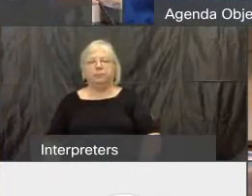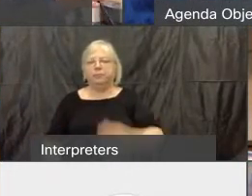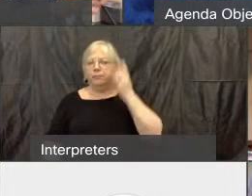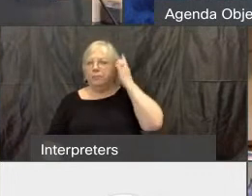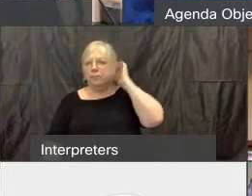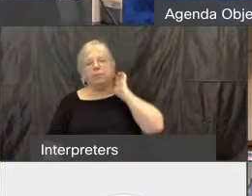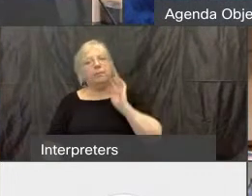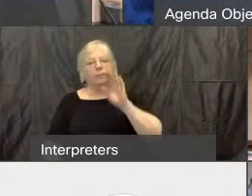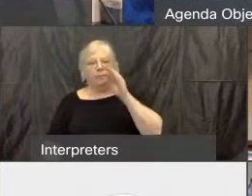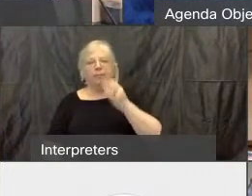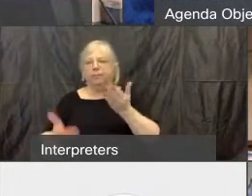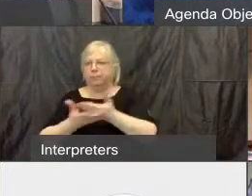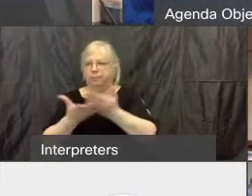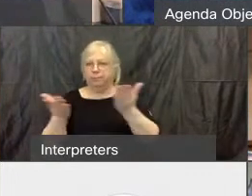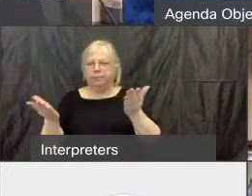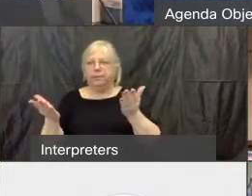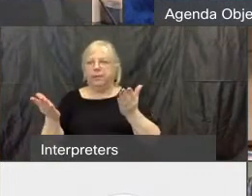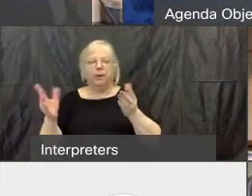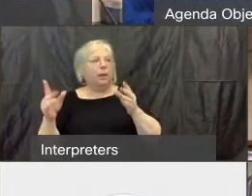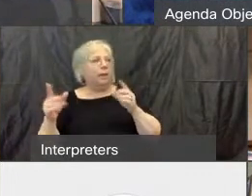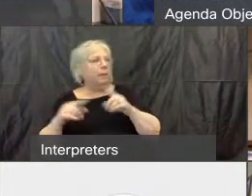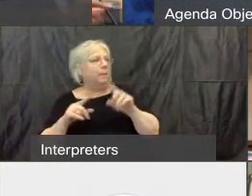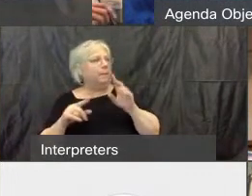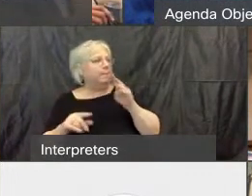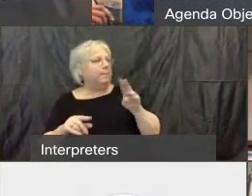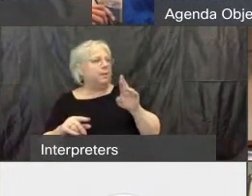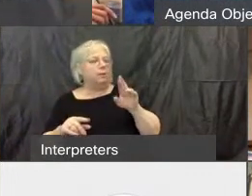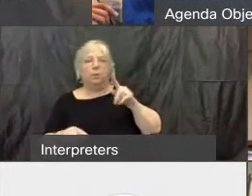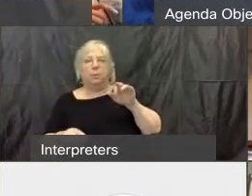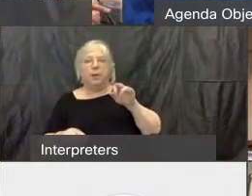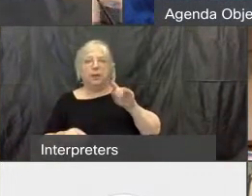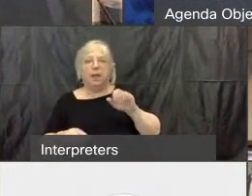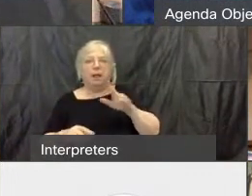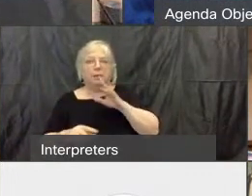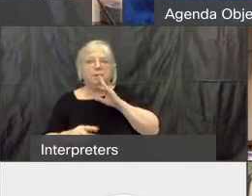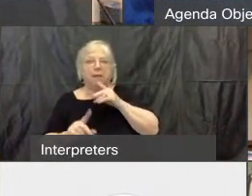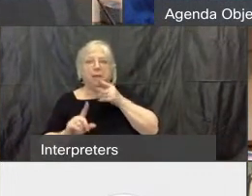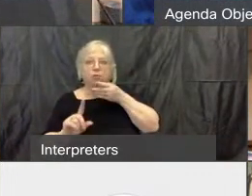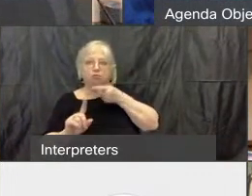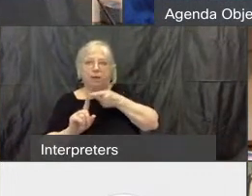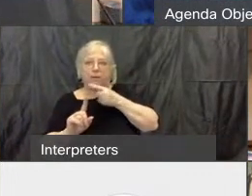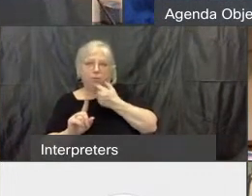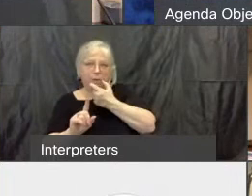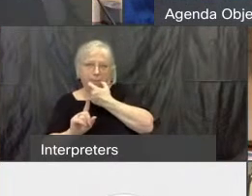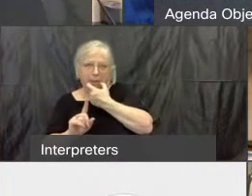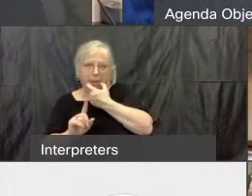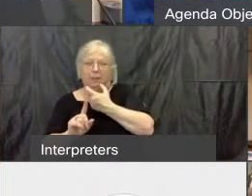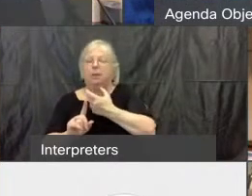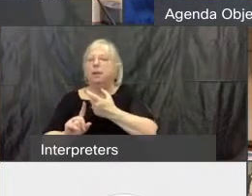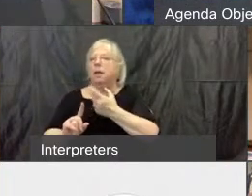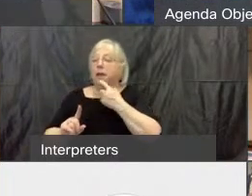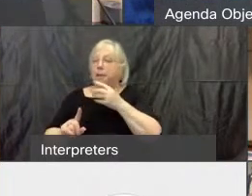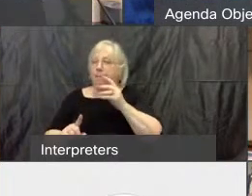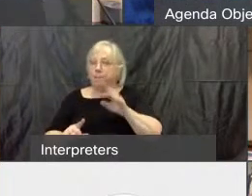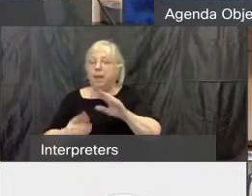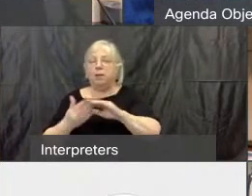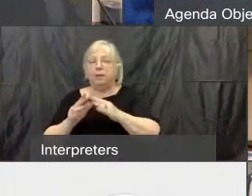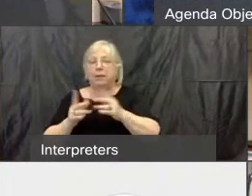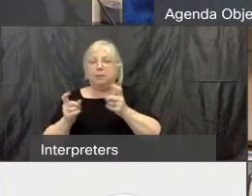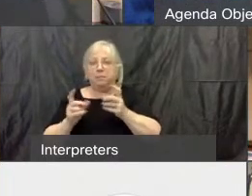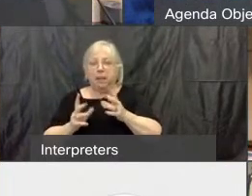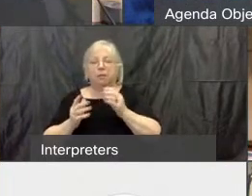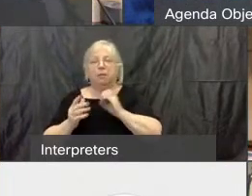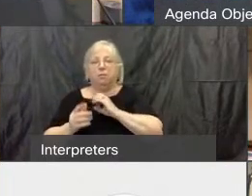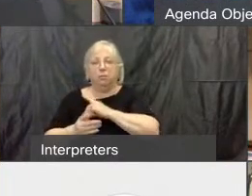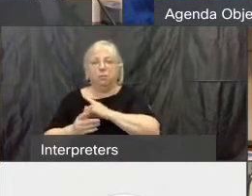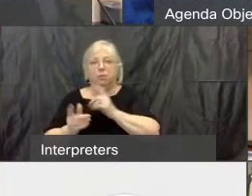Mayor, City Attorney, Board of Directors. Mr. Patel, if you'll speak directly into the mic and speak loudly. Mayor, City Manager, and Board of